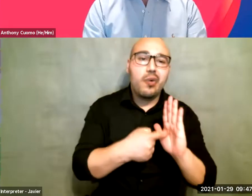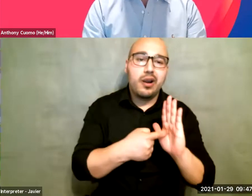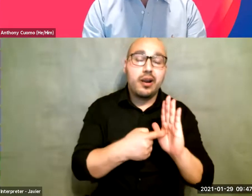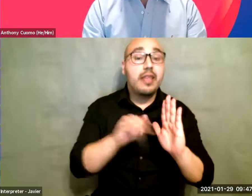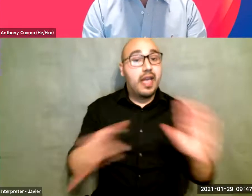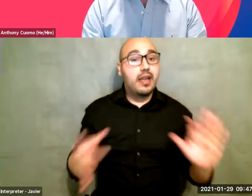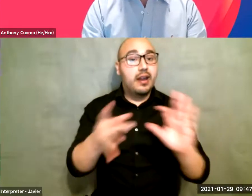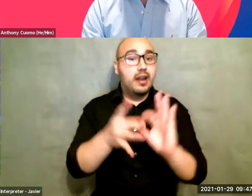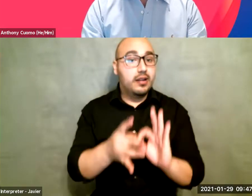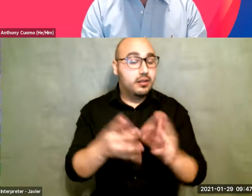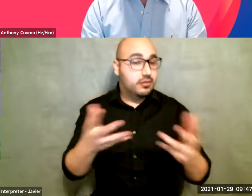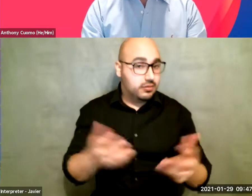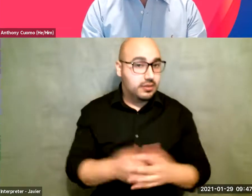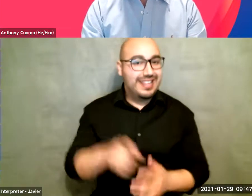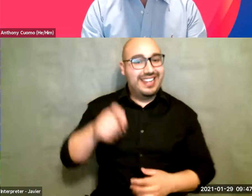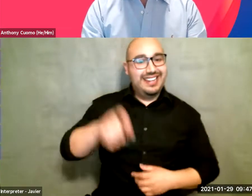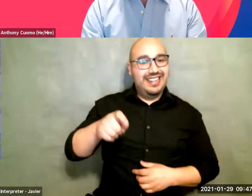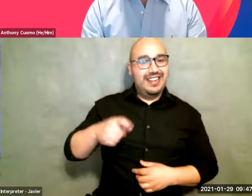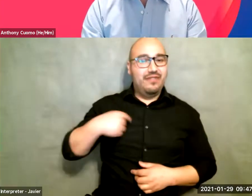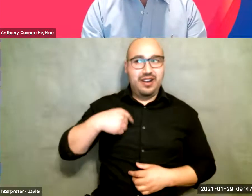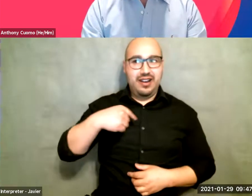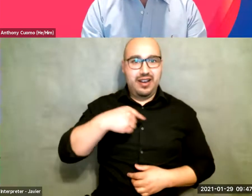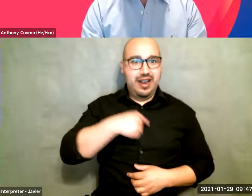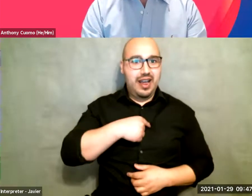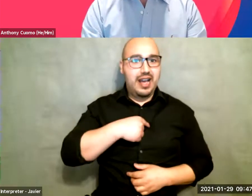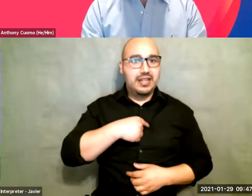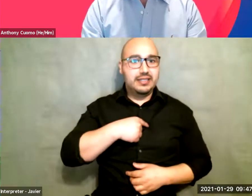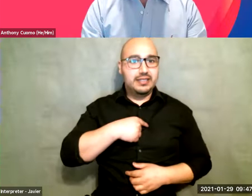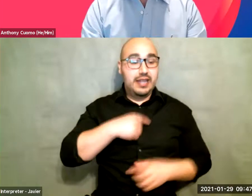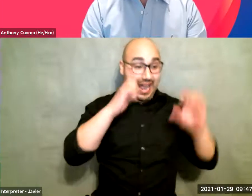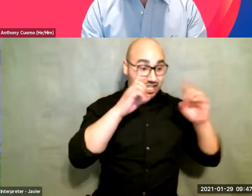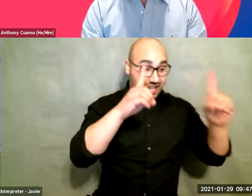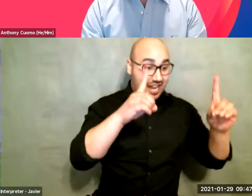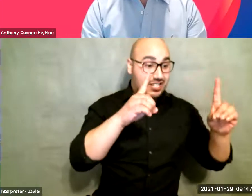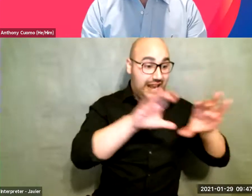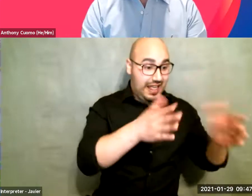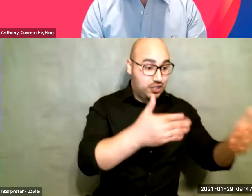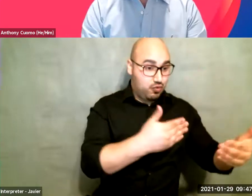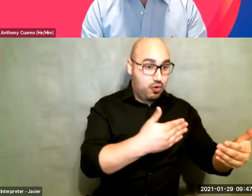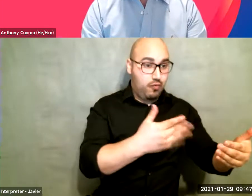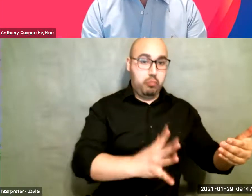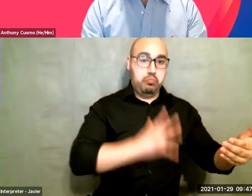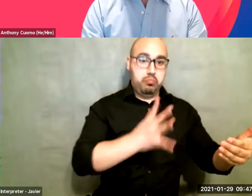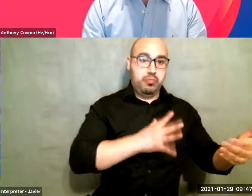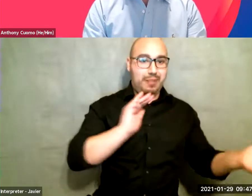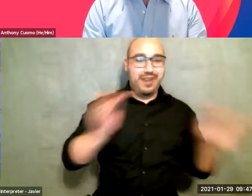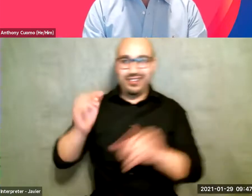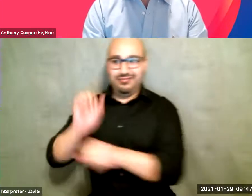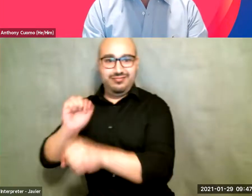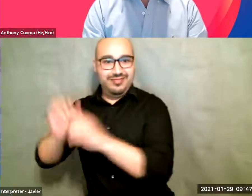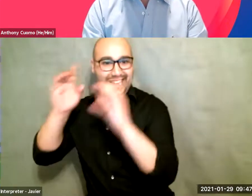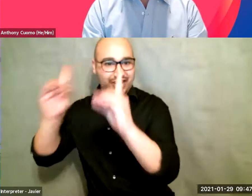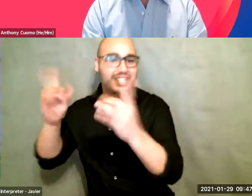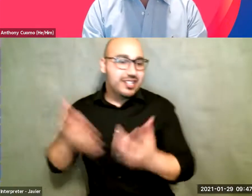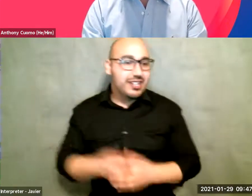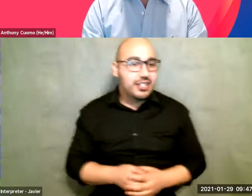connects to the need for us to differentiate education within the classroom. So if I'm teaching psychology and I know that